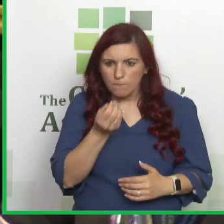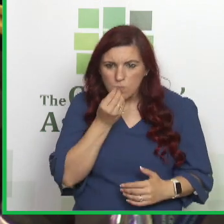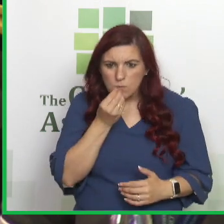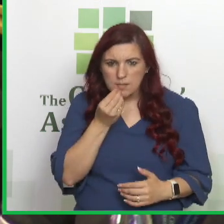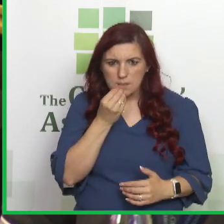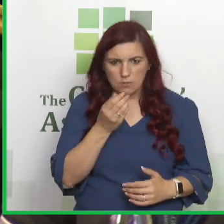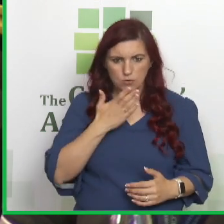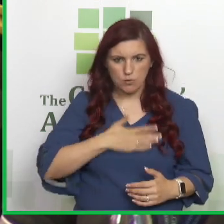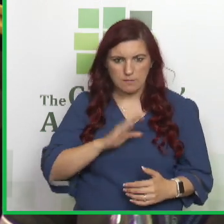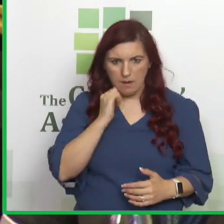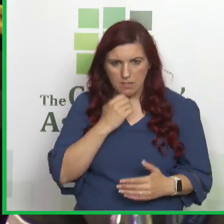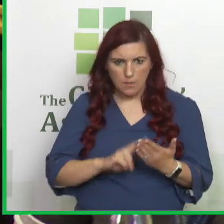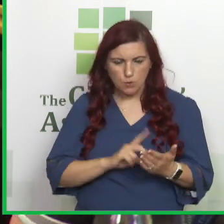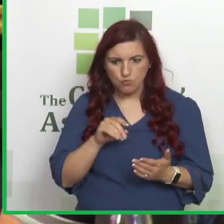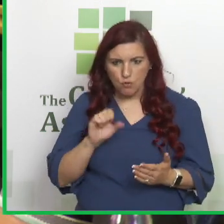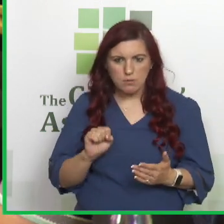just drugs.